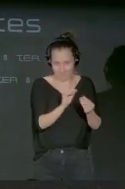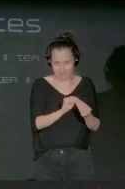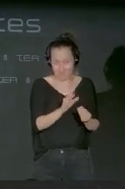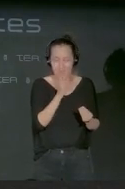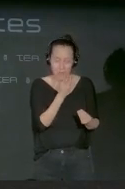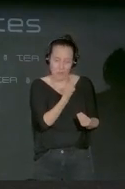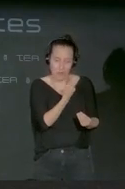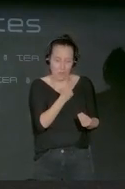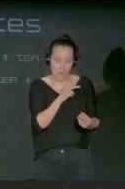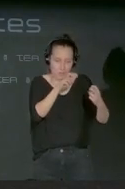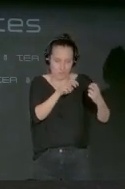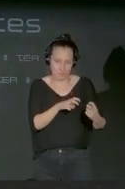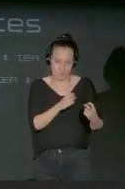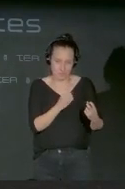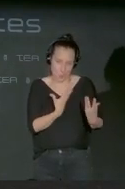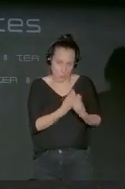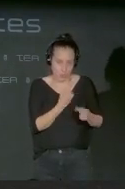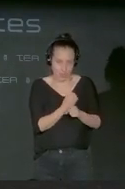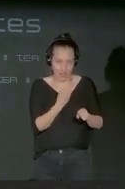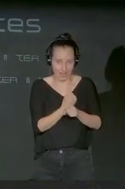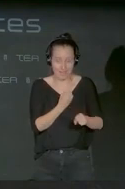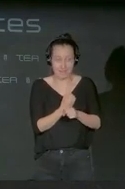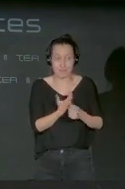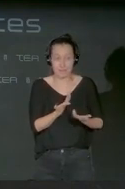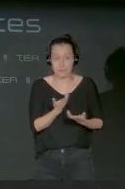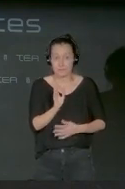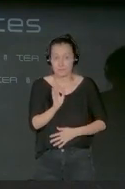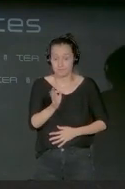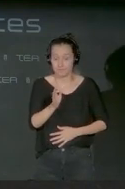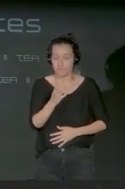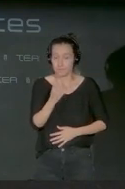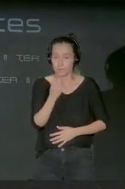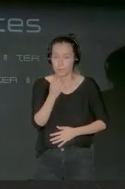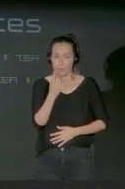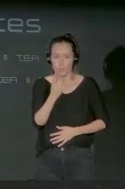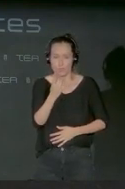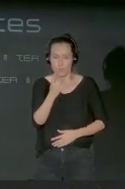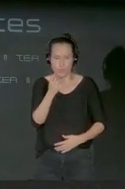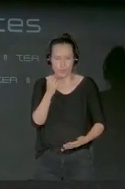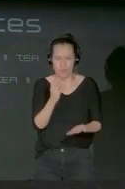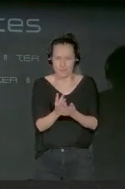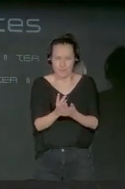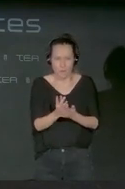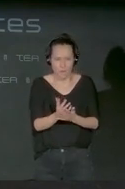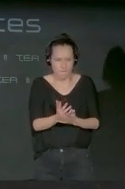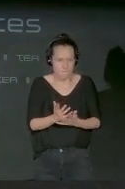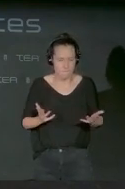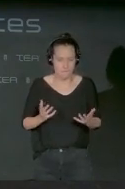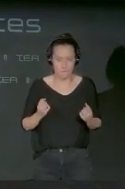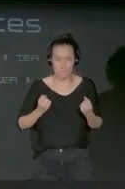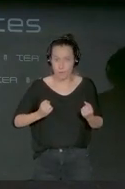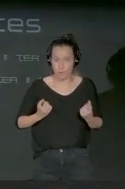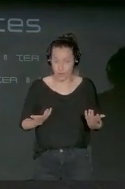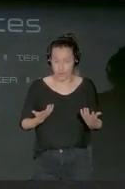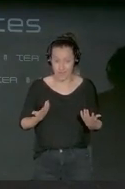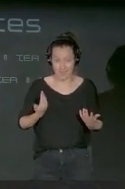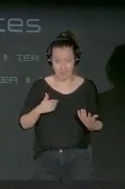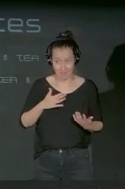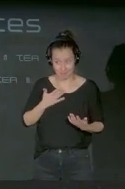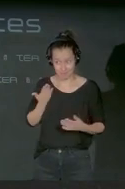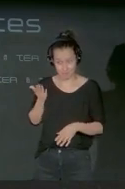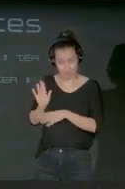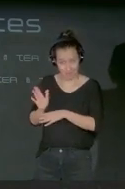And for us, really, one of the big challenges, which I note got a full slide on the presentation earlier, was